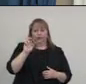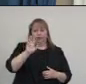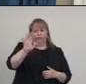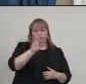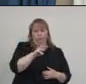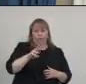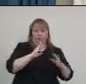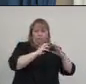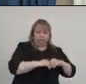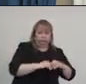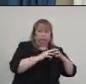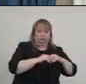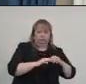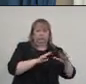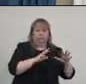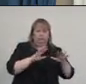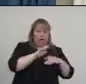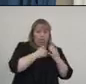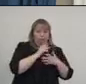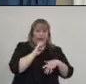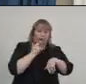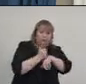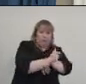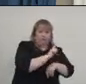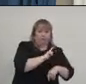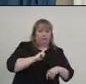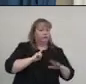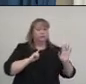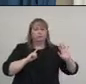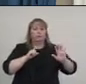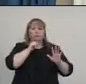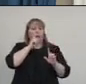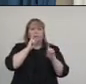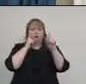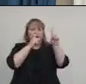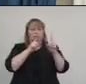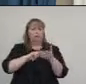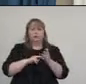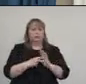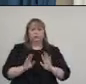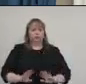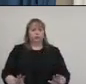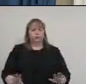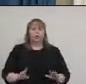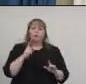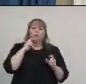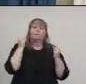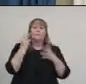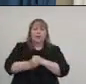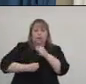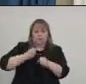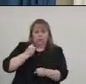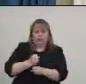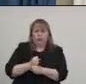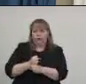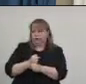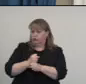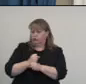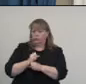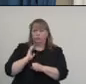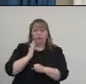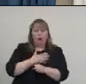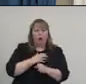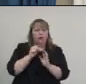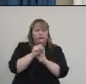unemployment claims that we've got. That was certainly not my intention. The truth is that for decades our state has had to make tough choices in funding